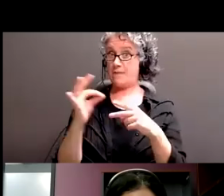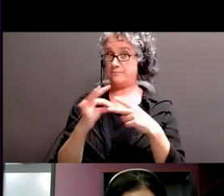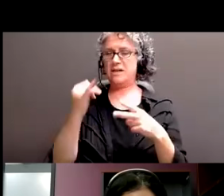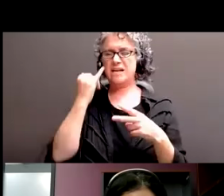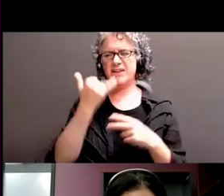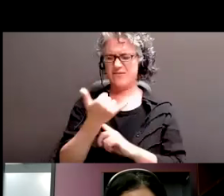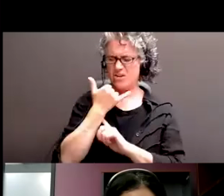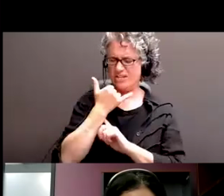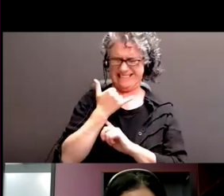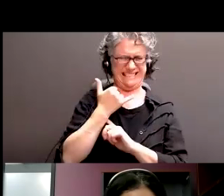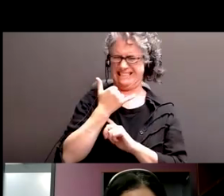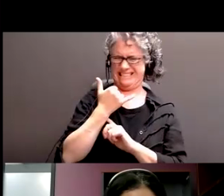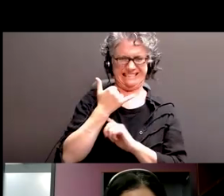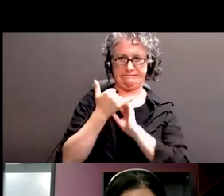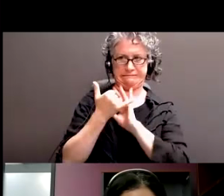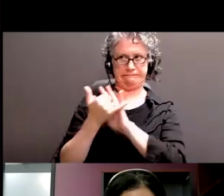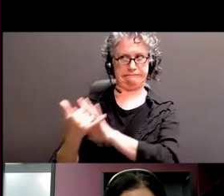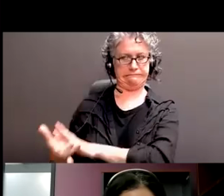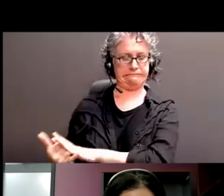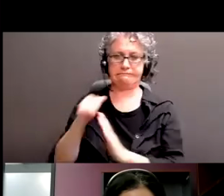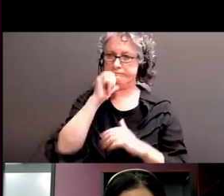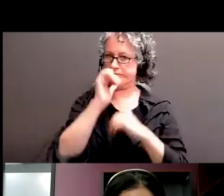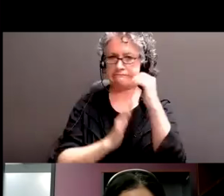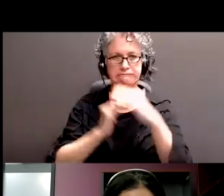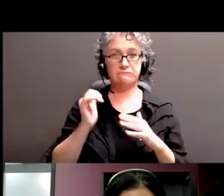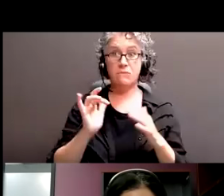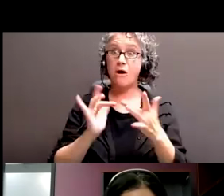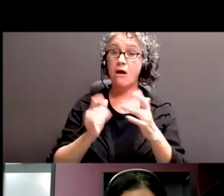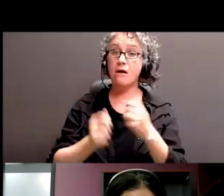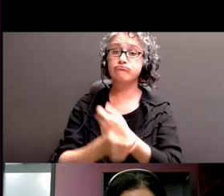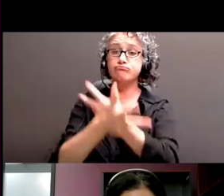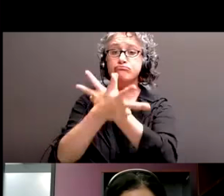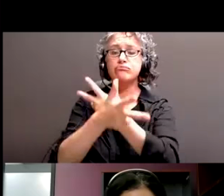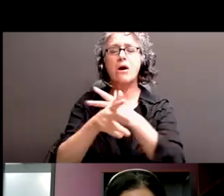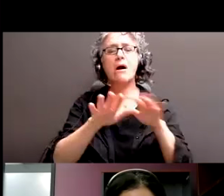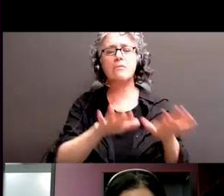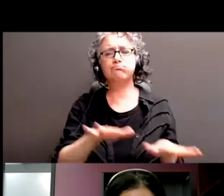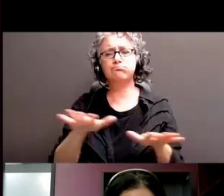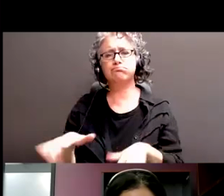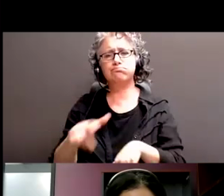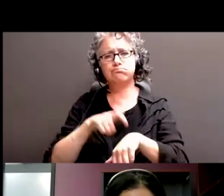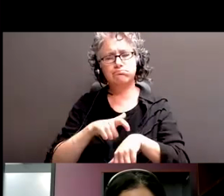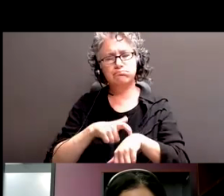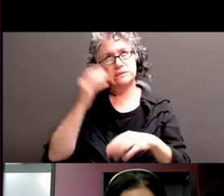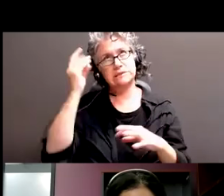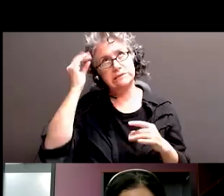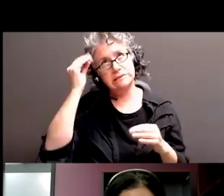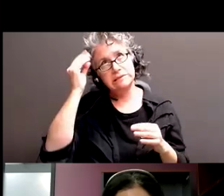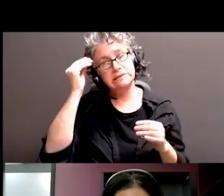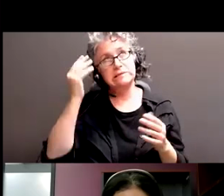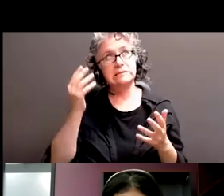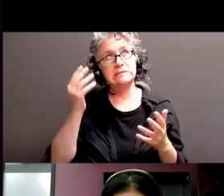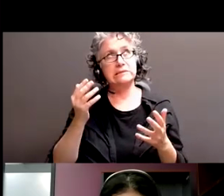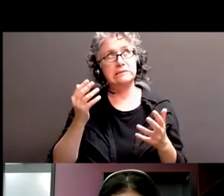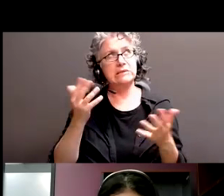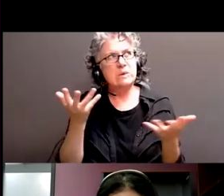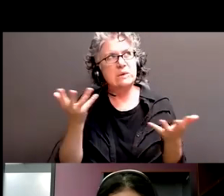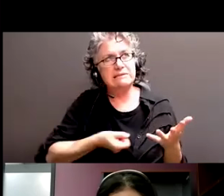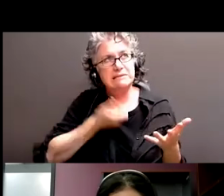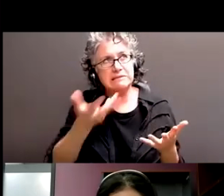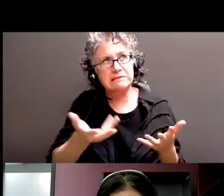phone. Using online allows you to take your time to process what you want to say, to work through how you're